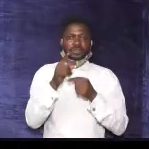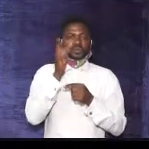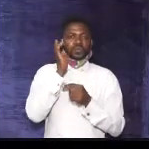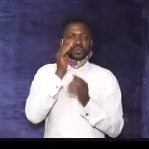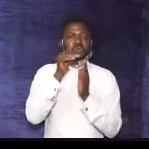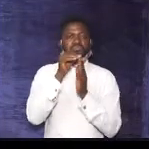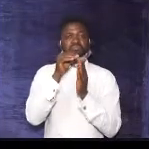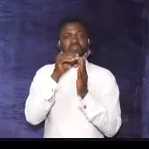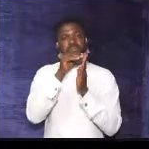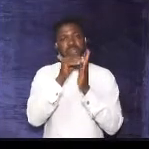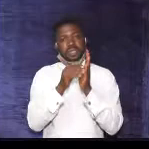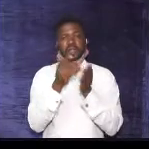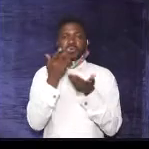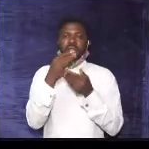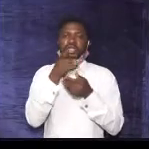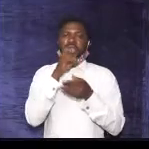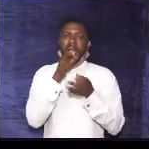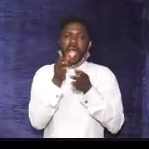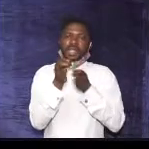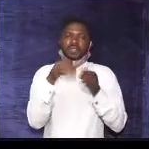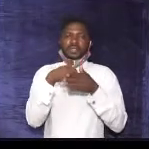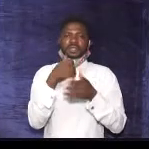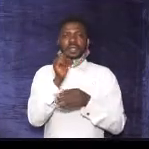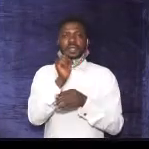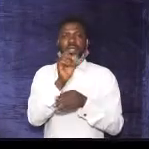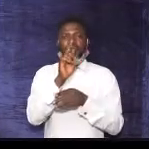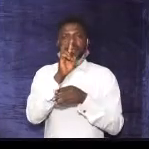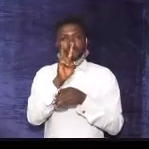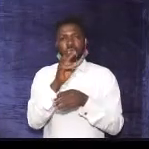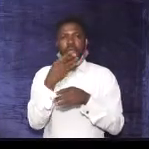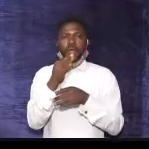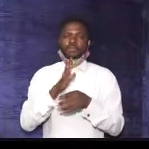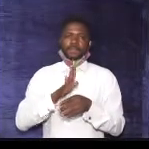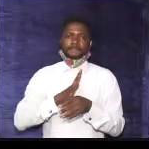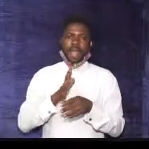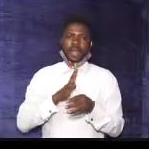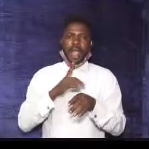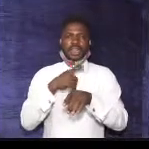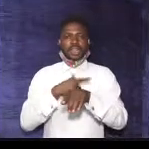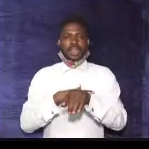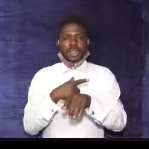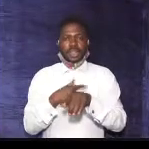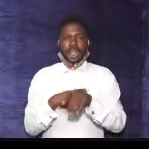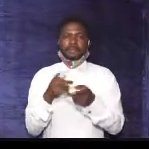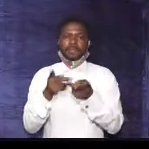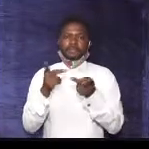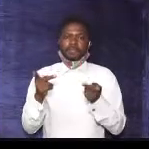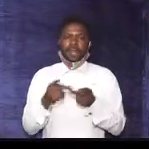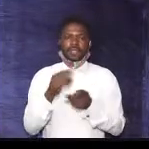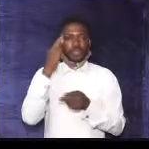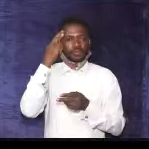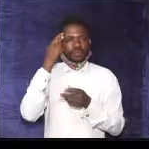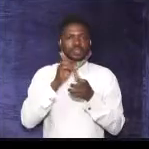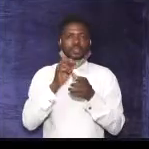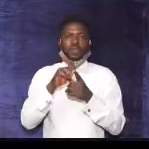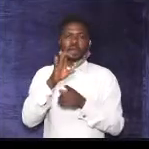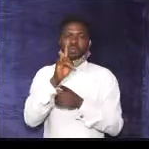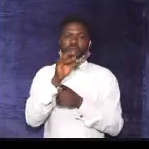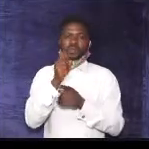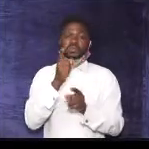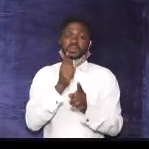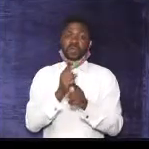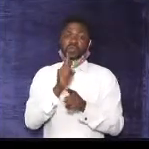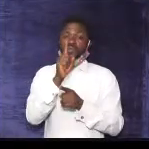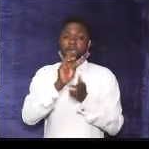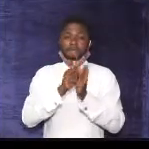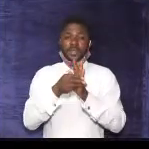You are going to state whether they are expressed in the adverbial clause of manner, time, place, reason, or cause. You